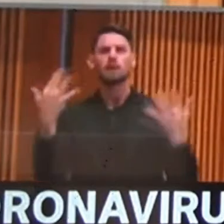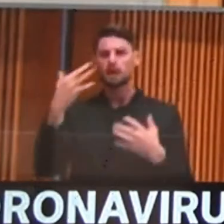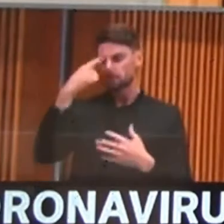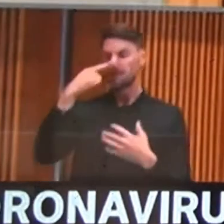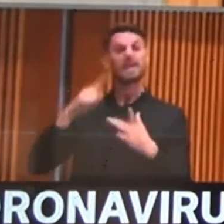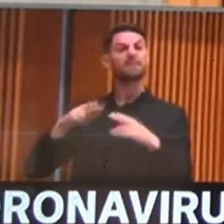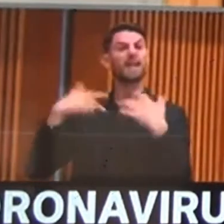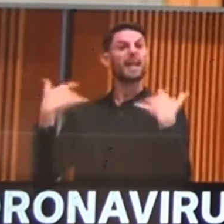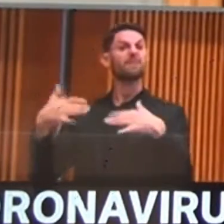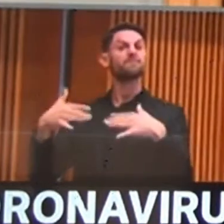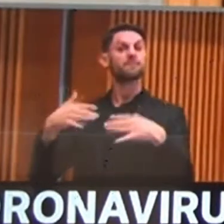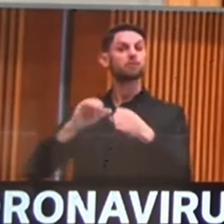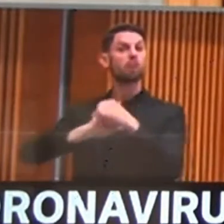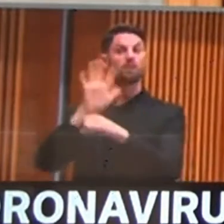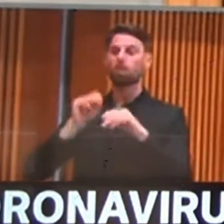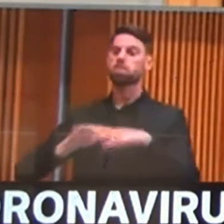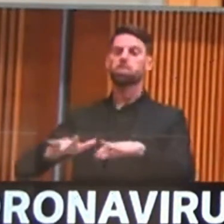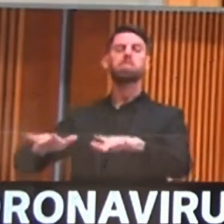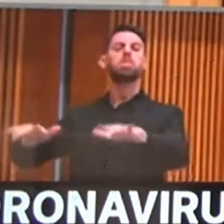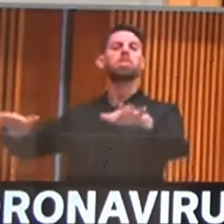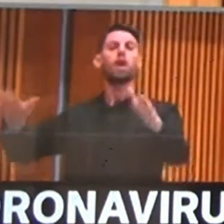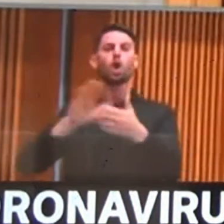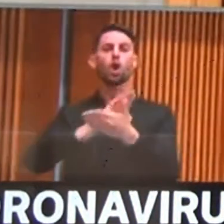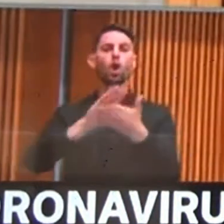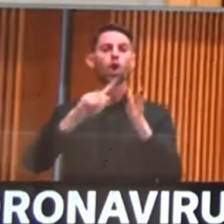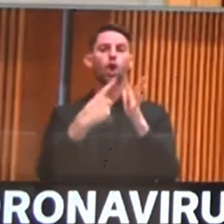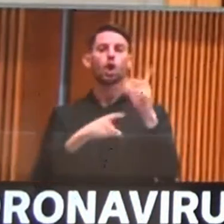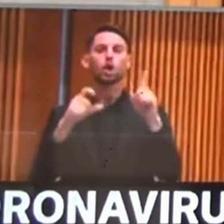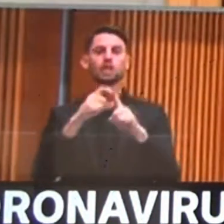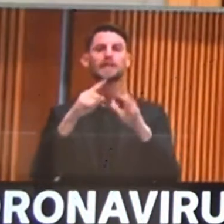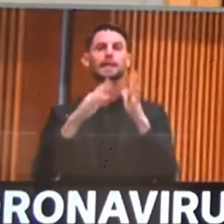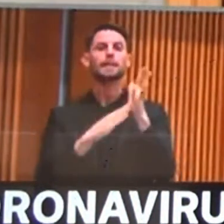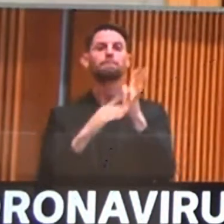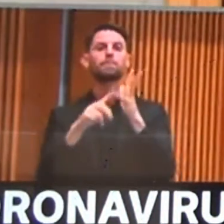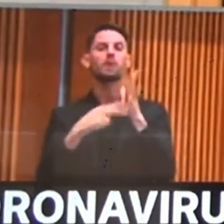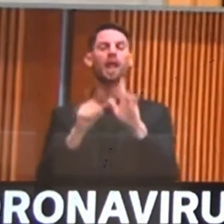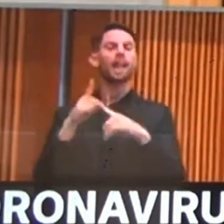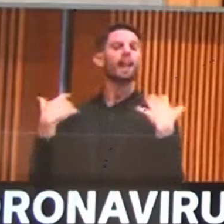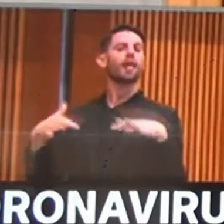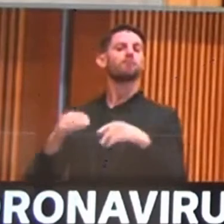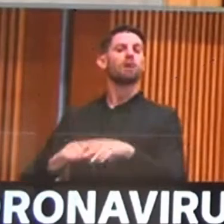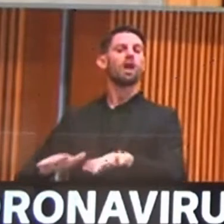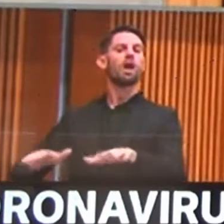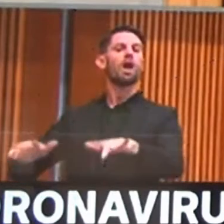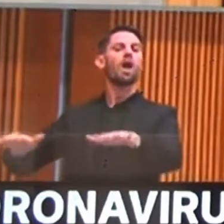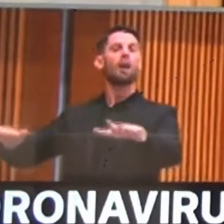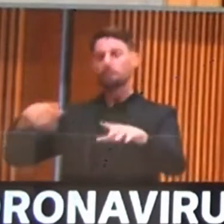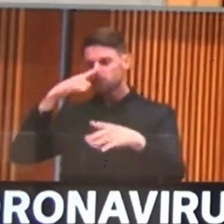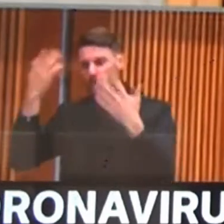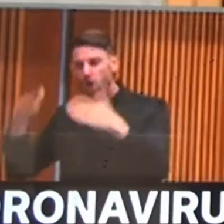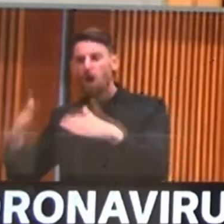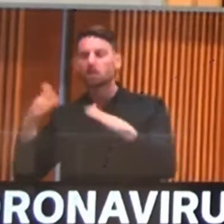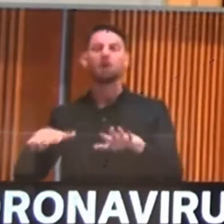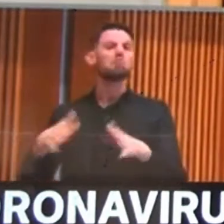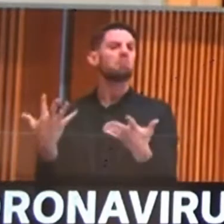that we need to have some sort of immunity within the community to deal with this post the end of this crisis? And also, if I